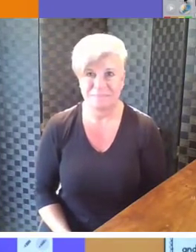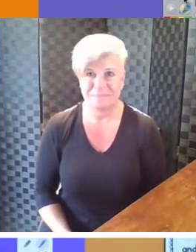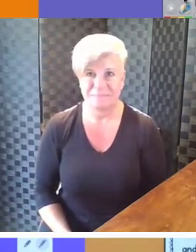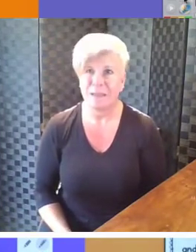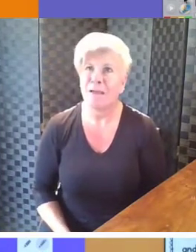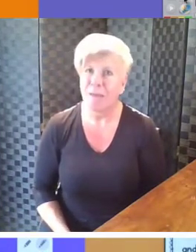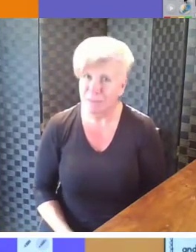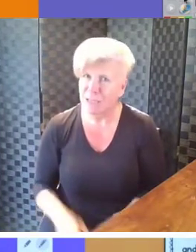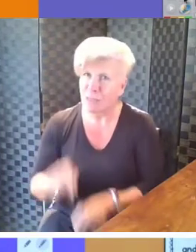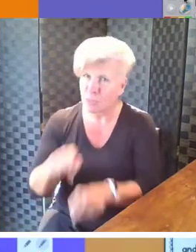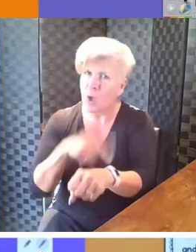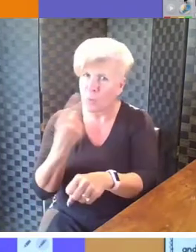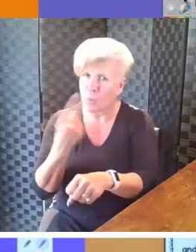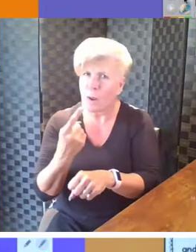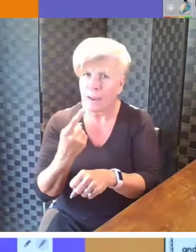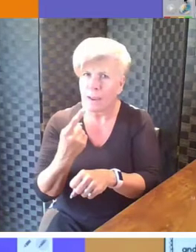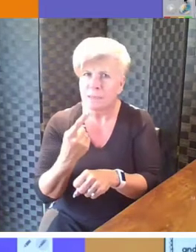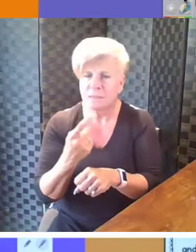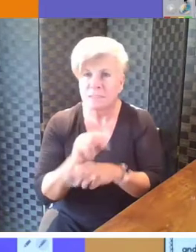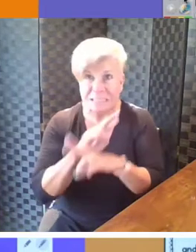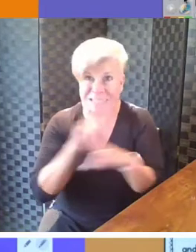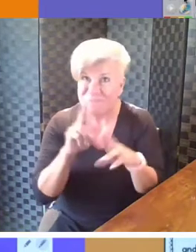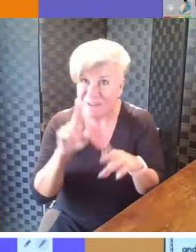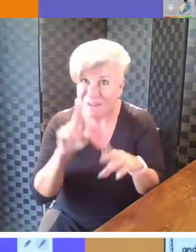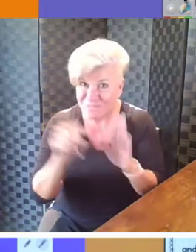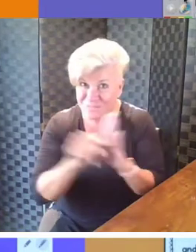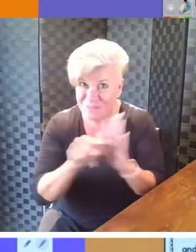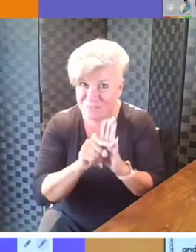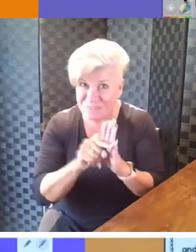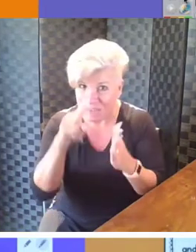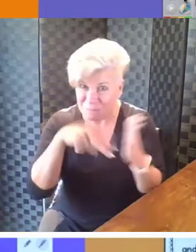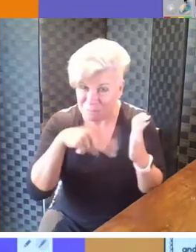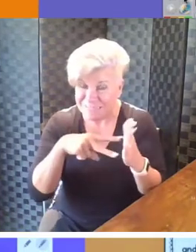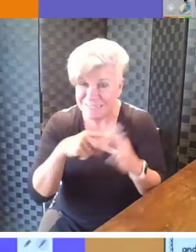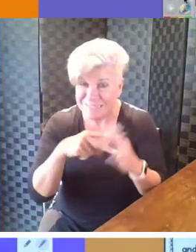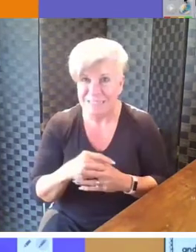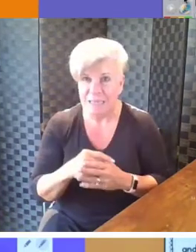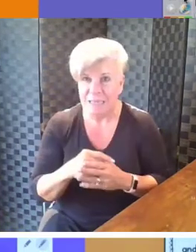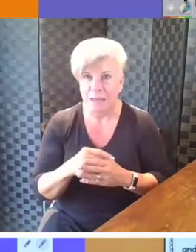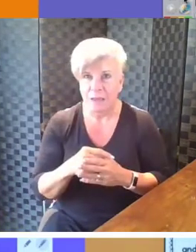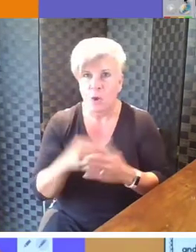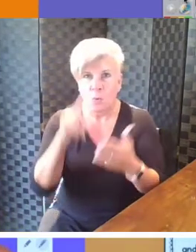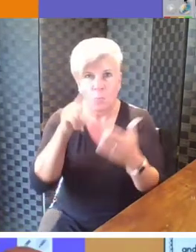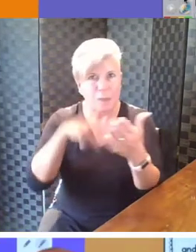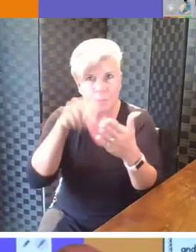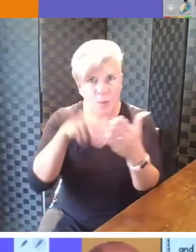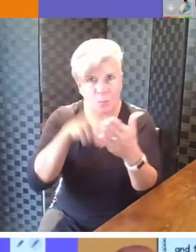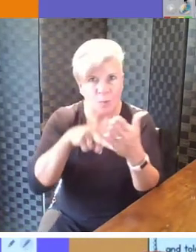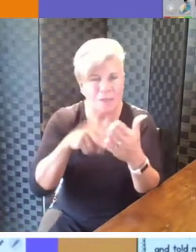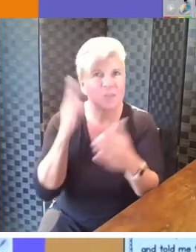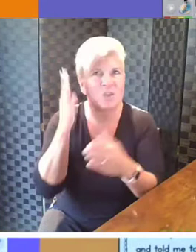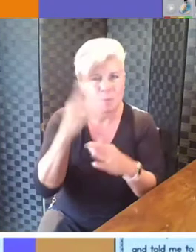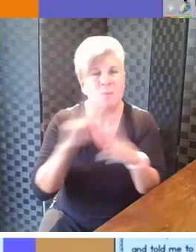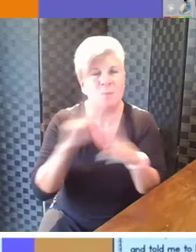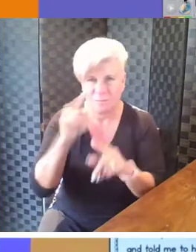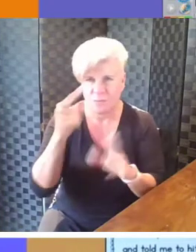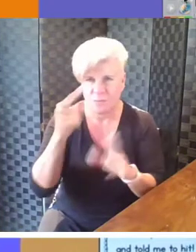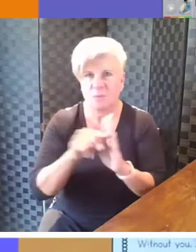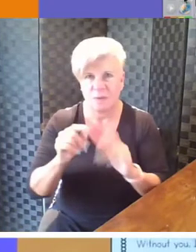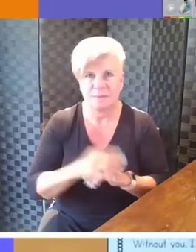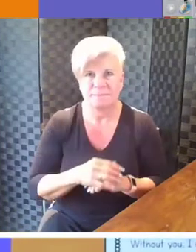That one was pretty long, but this is kind of getting you ready for a first grade level of reading. So the more poems we read, the more ready you'll be for first grade, I know.